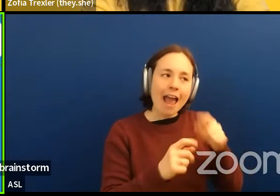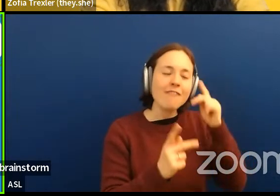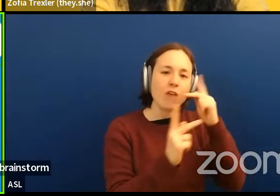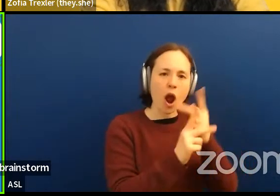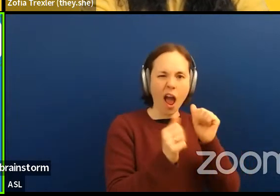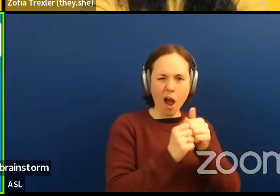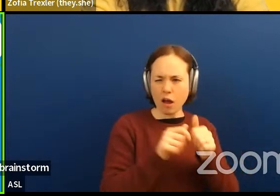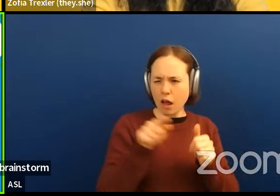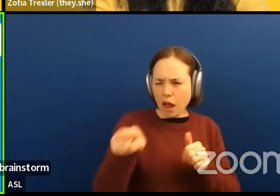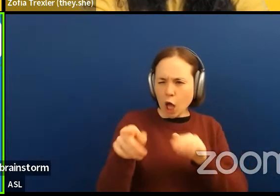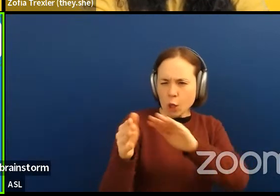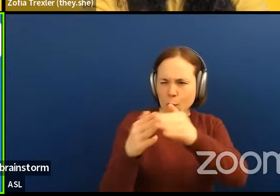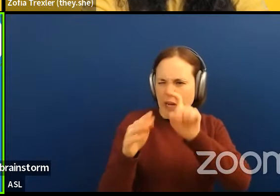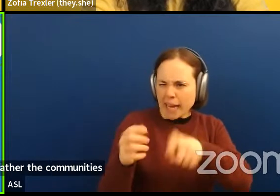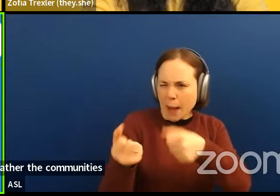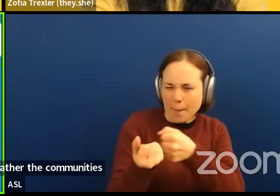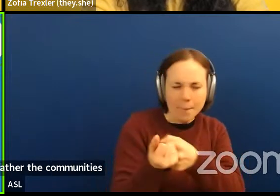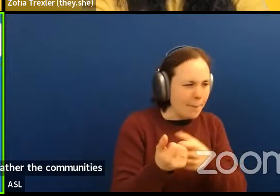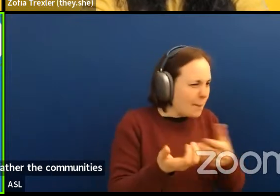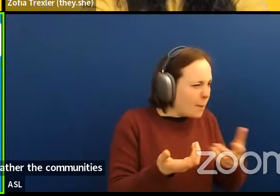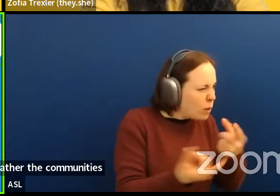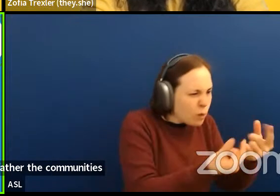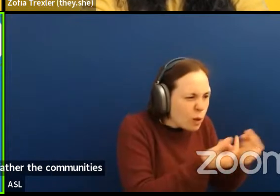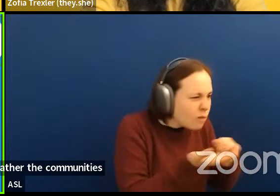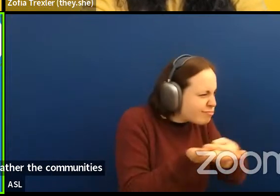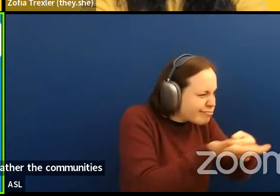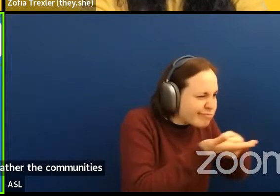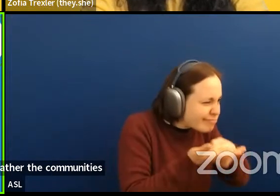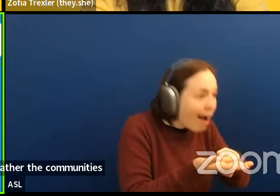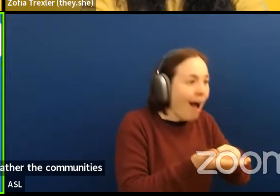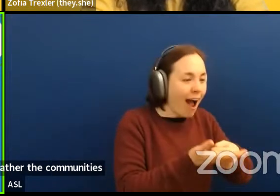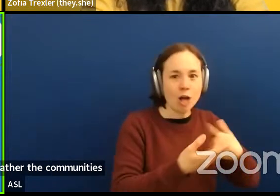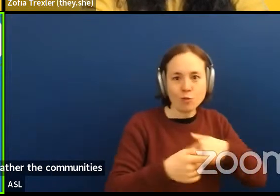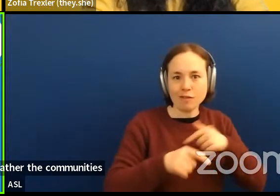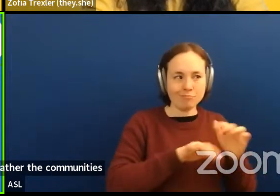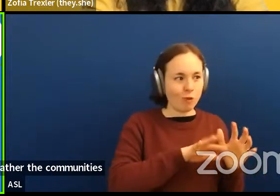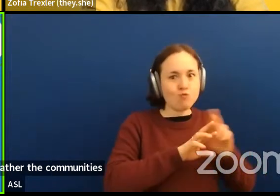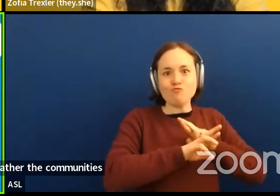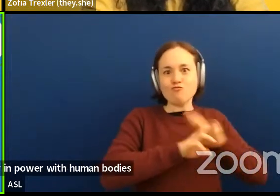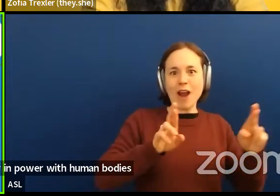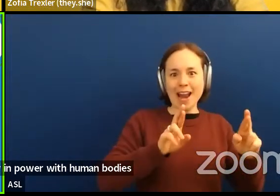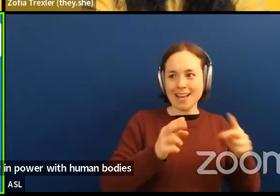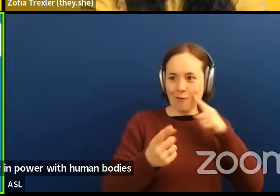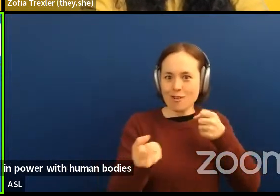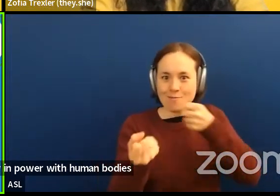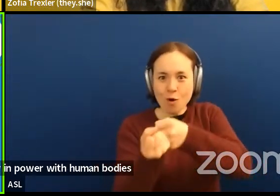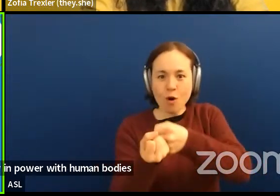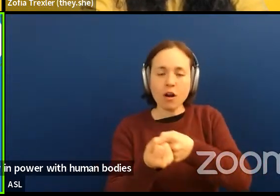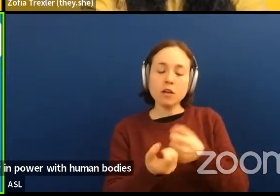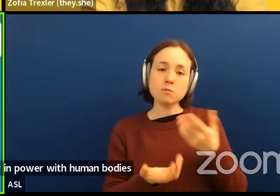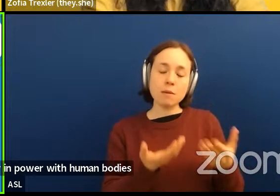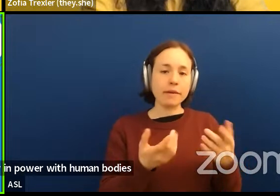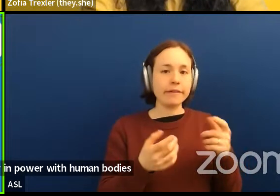power with human bodies so they can tell their stories on legislation.